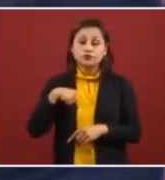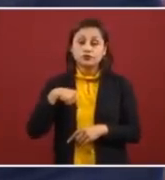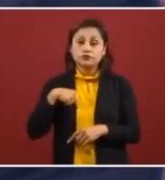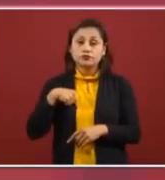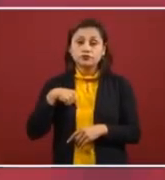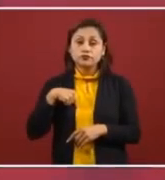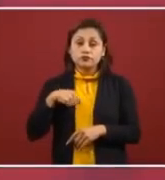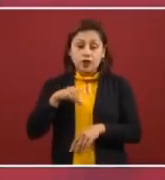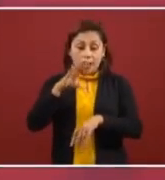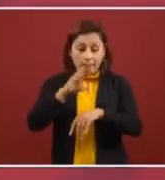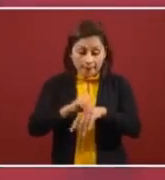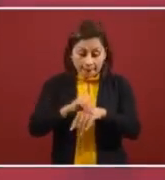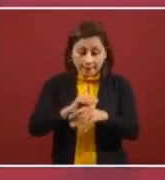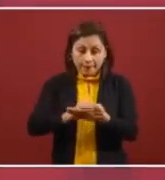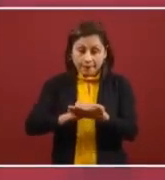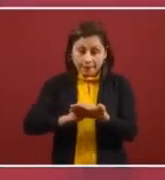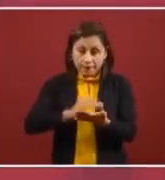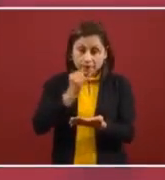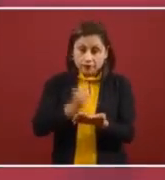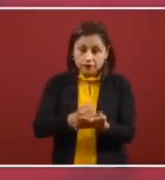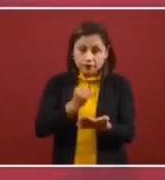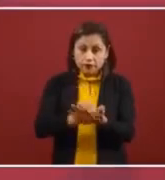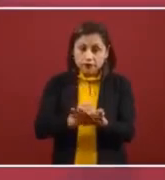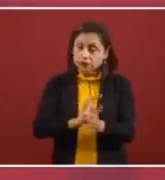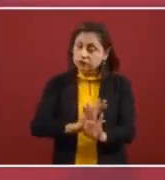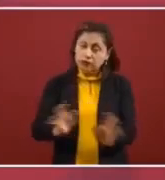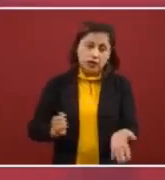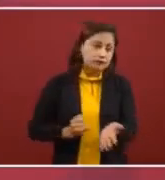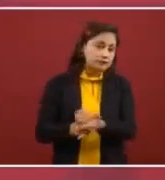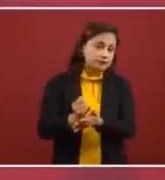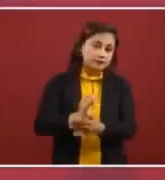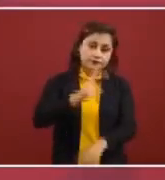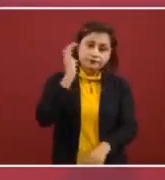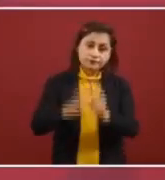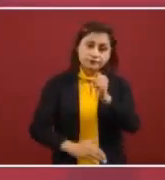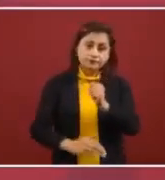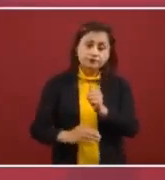that we cancel condoning, it was 2 months ago,